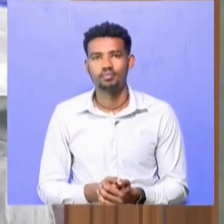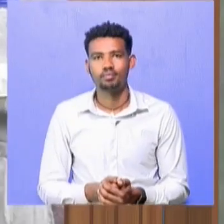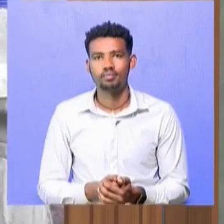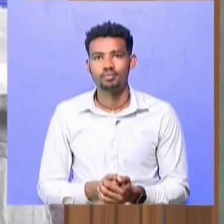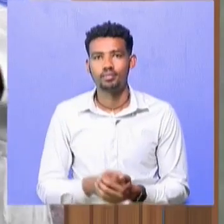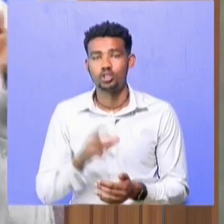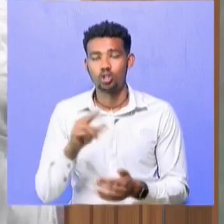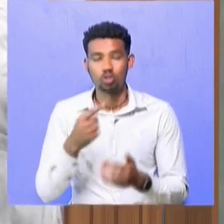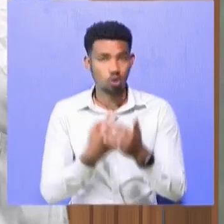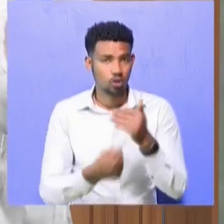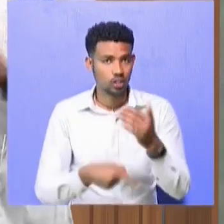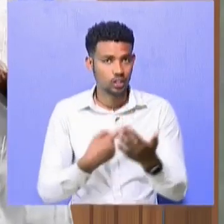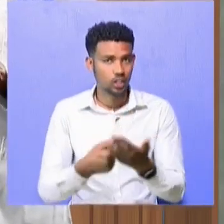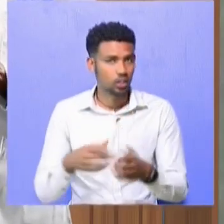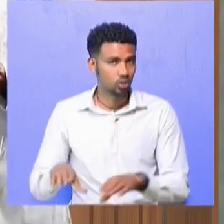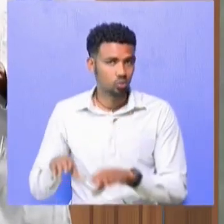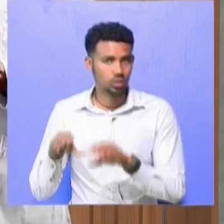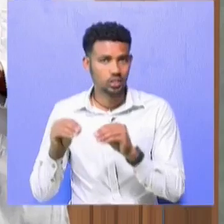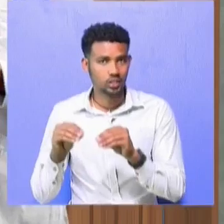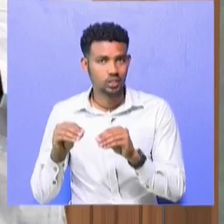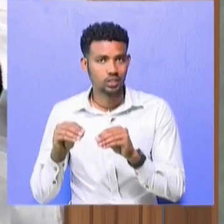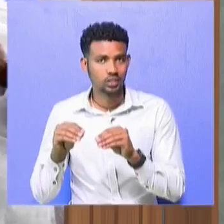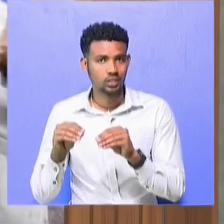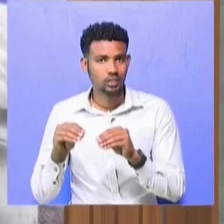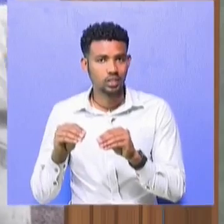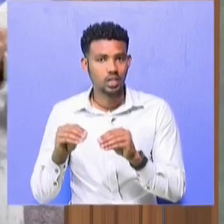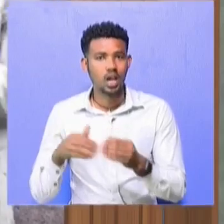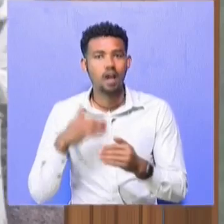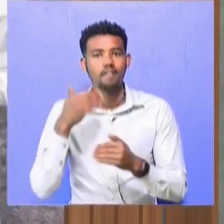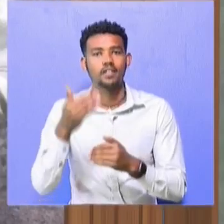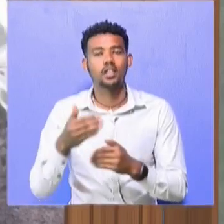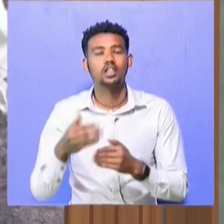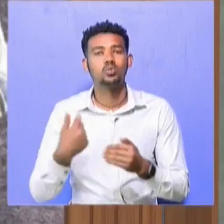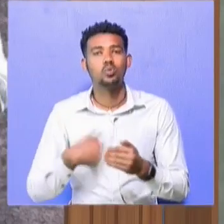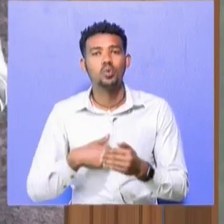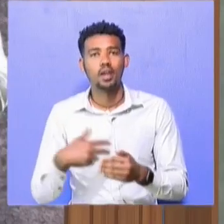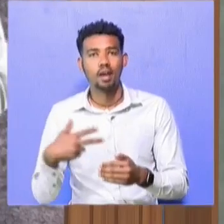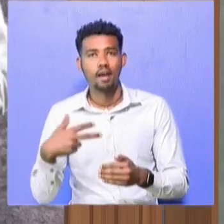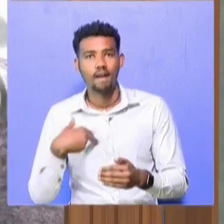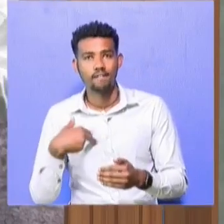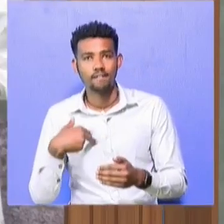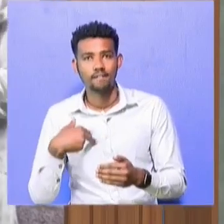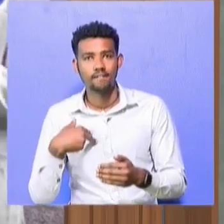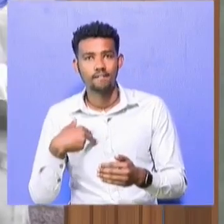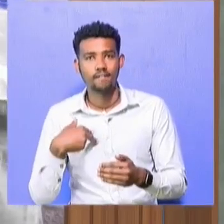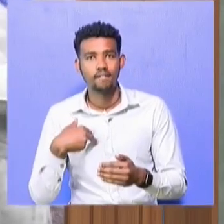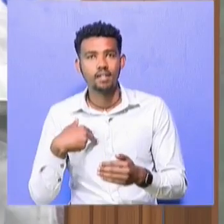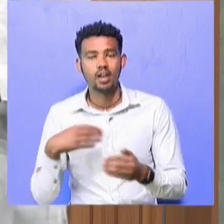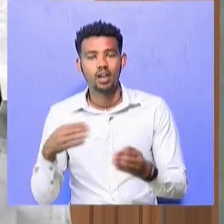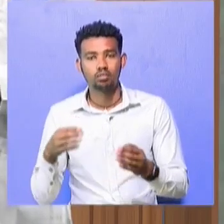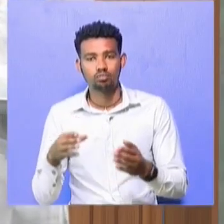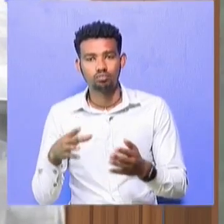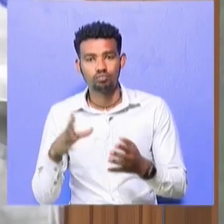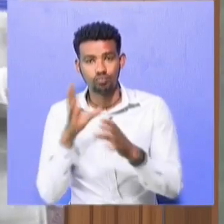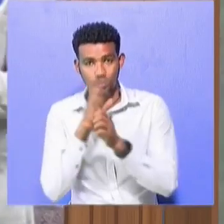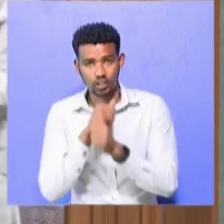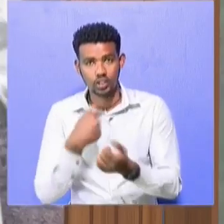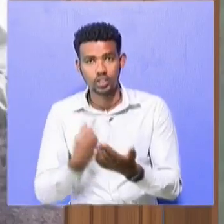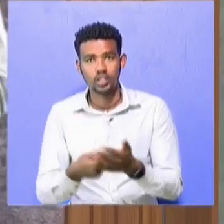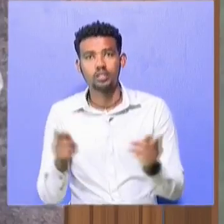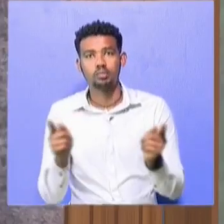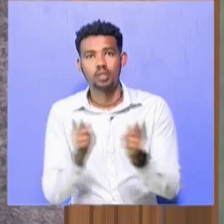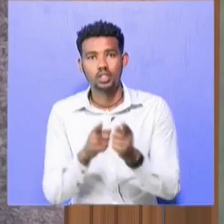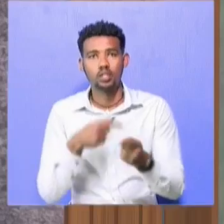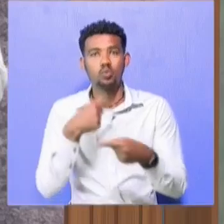Not only that, students, and after we have attending this meeting, we will go